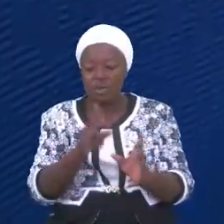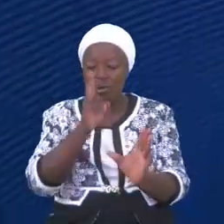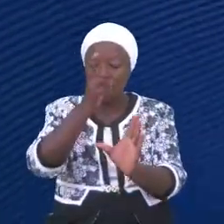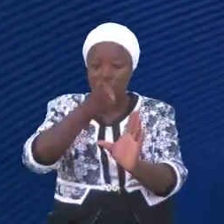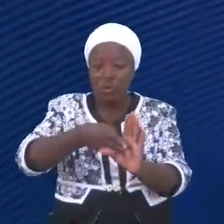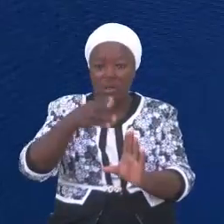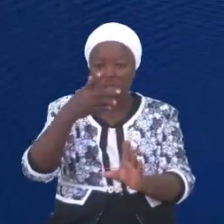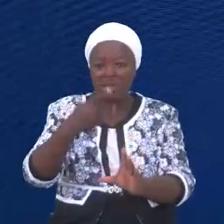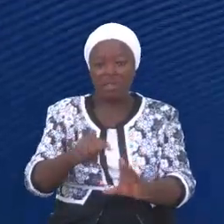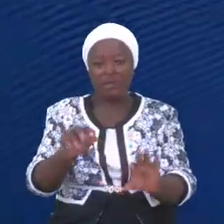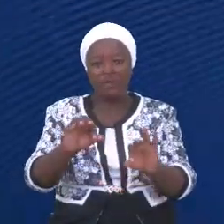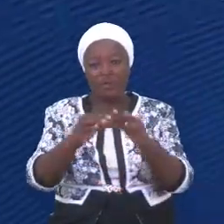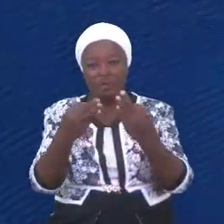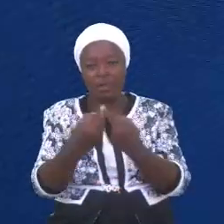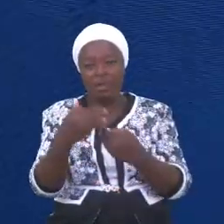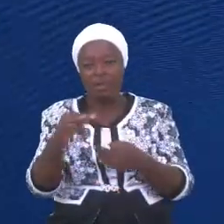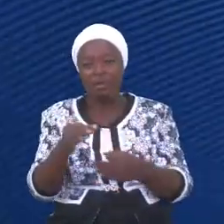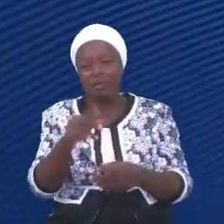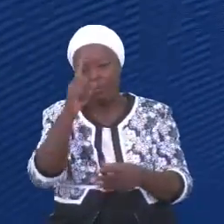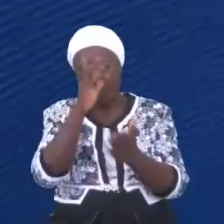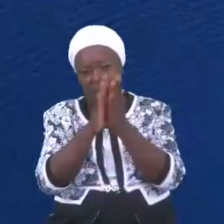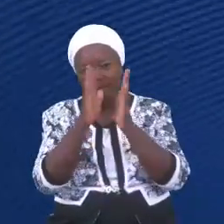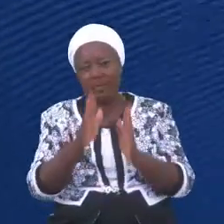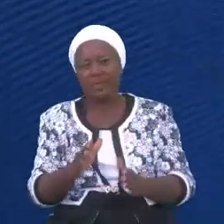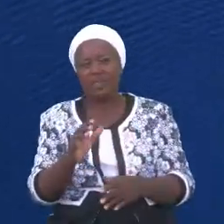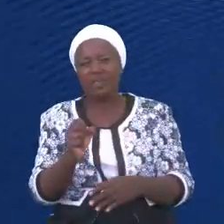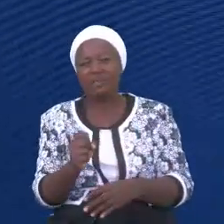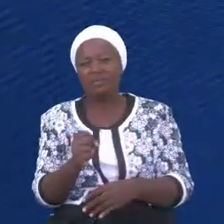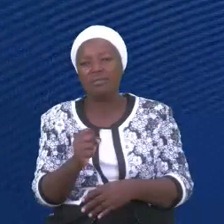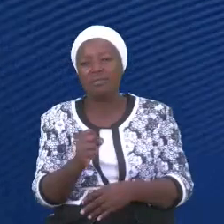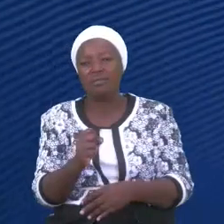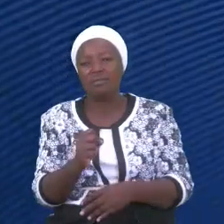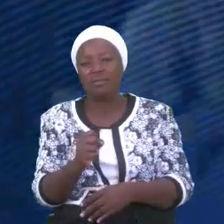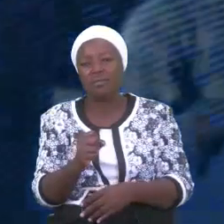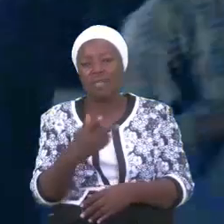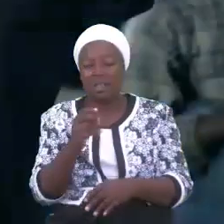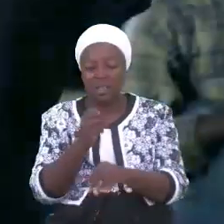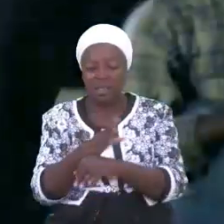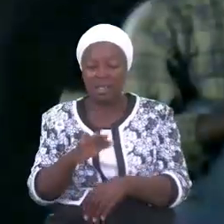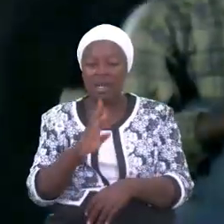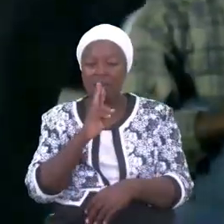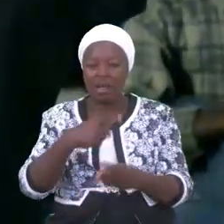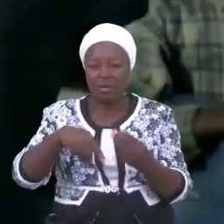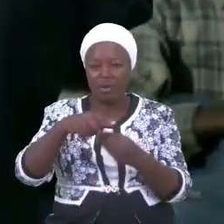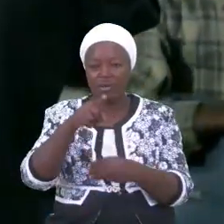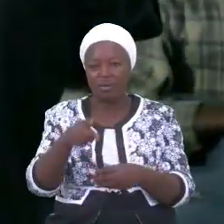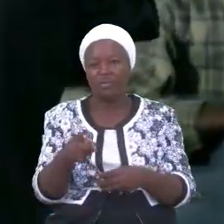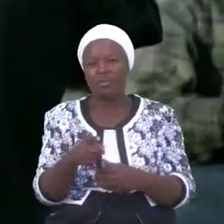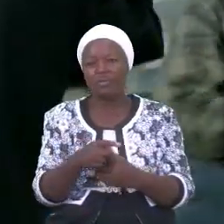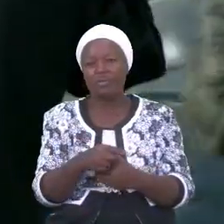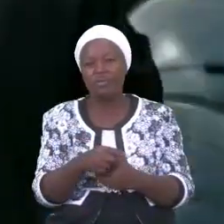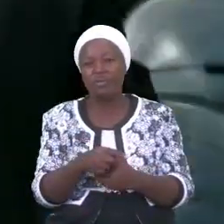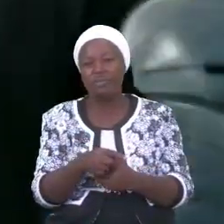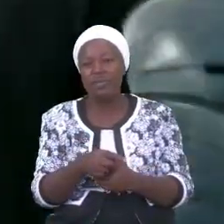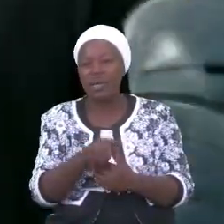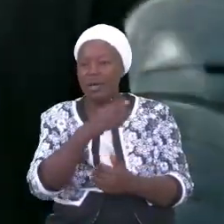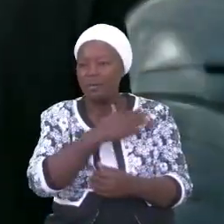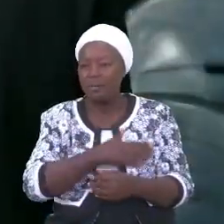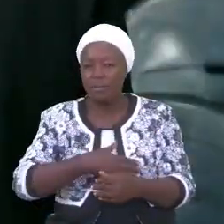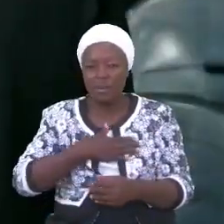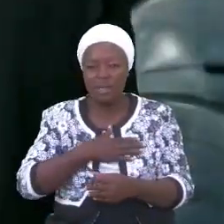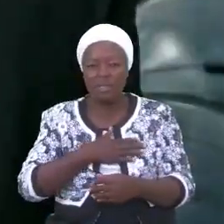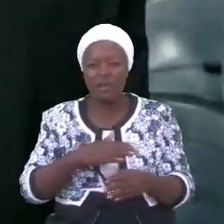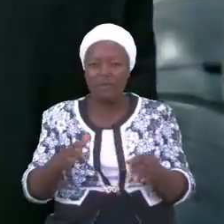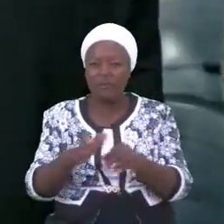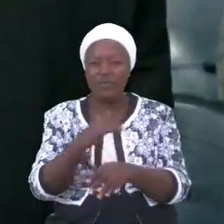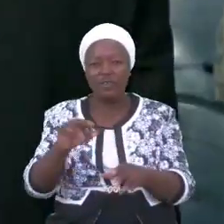family of believers, the counselors are around you. Please fill the